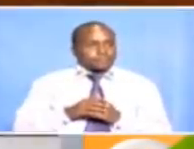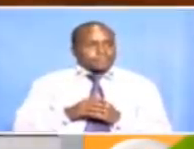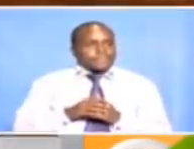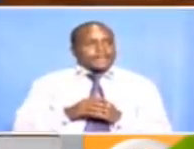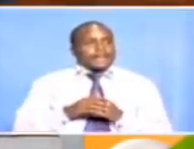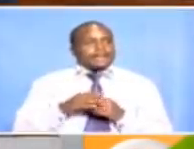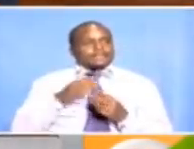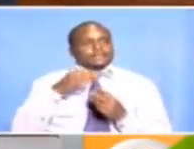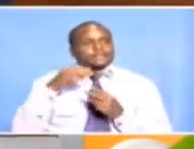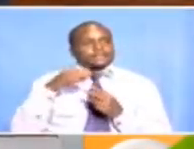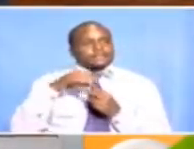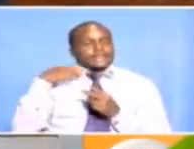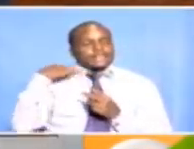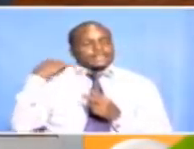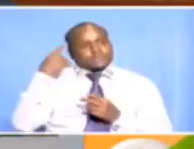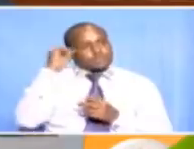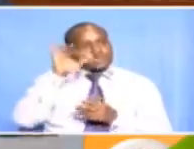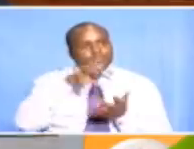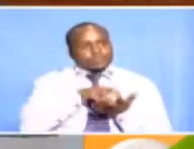that position.